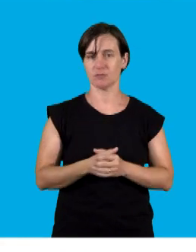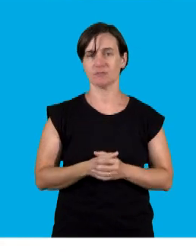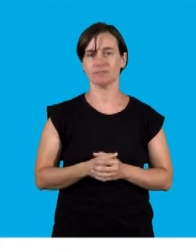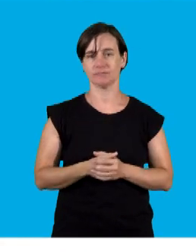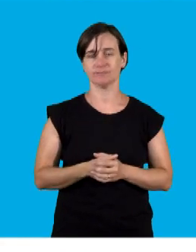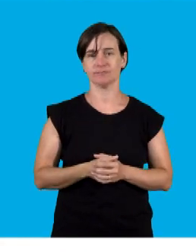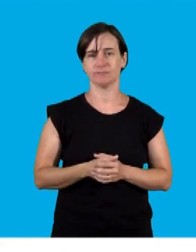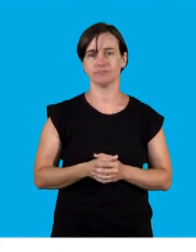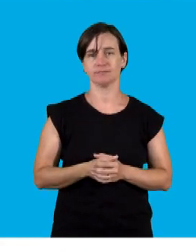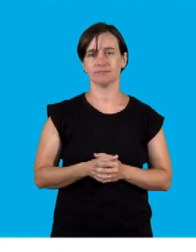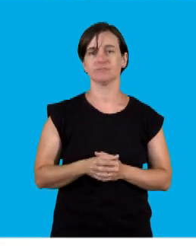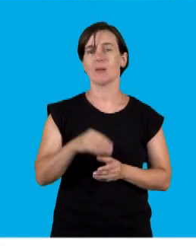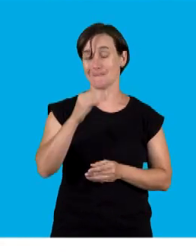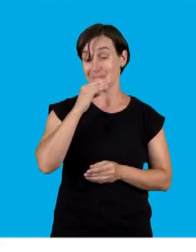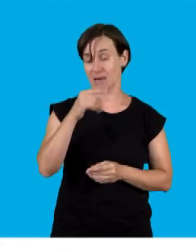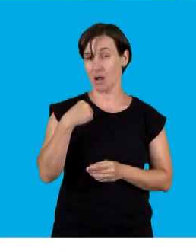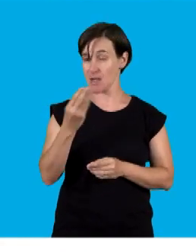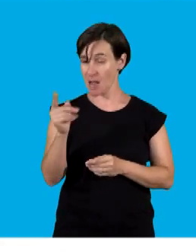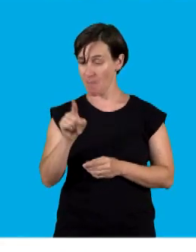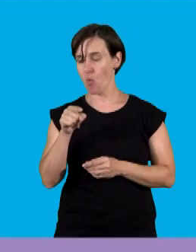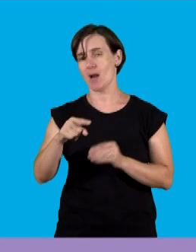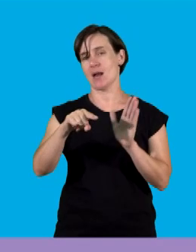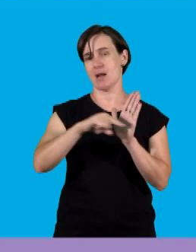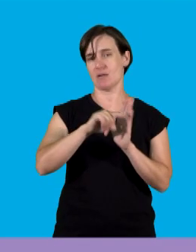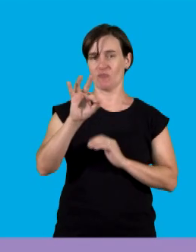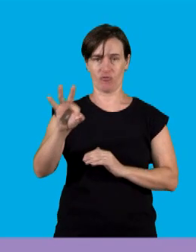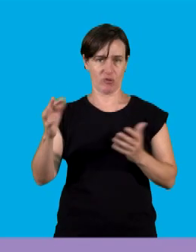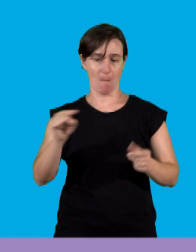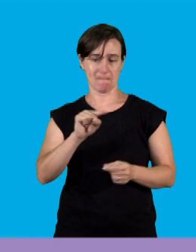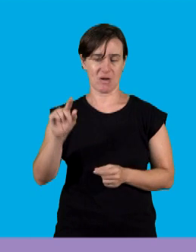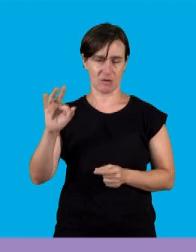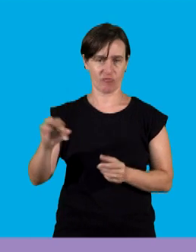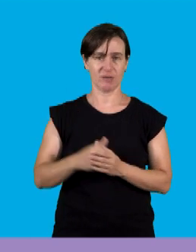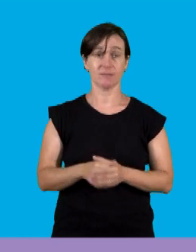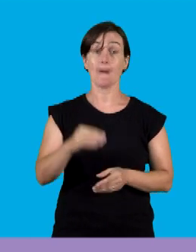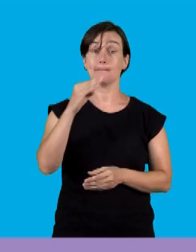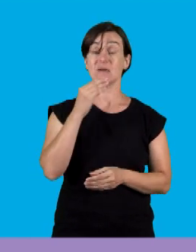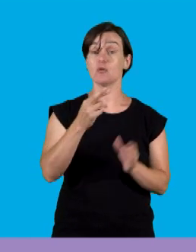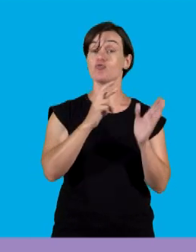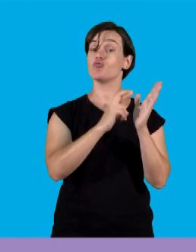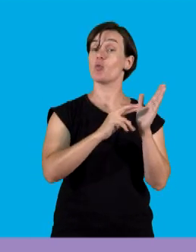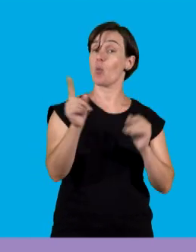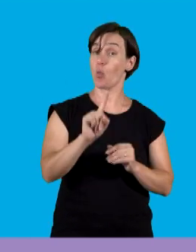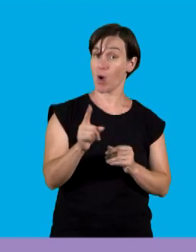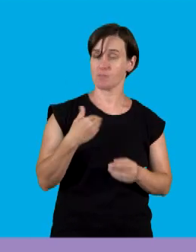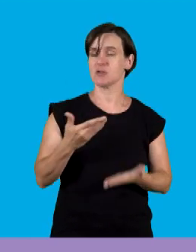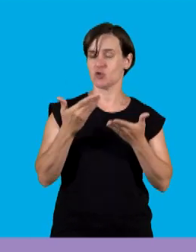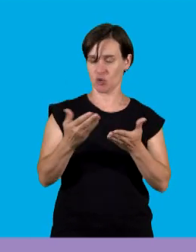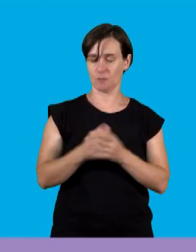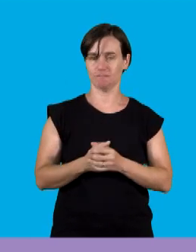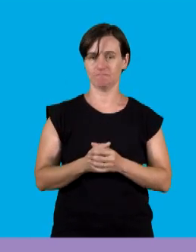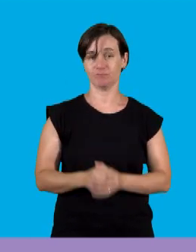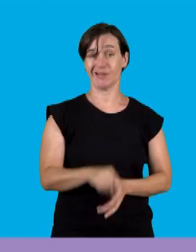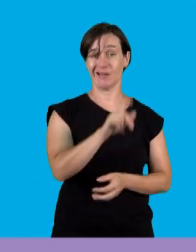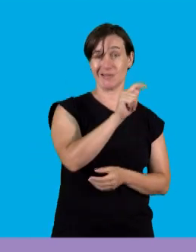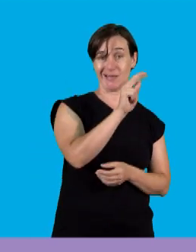we need is actually a minus 3. So our rule now is looking like this, where we are